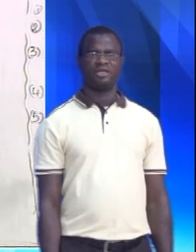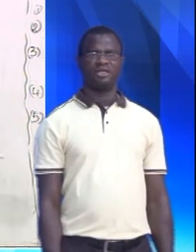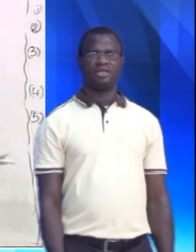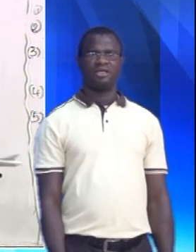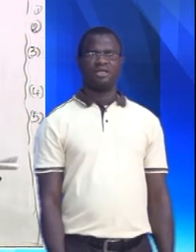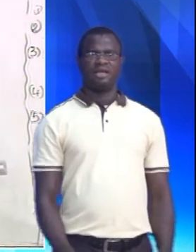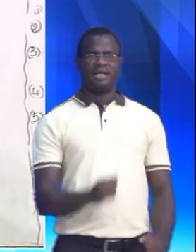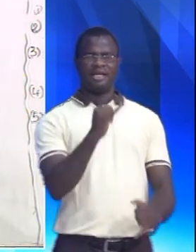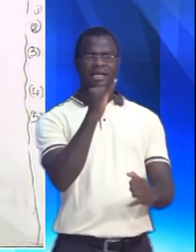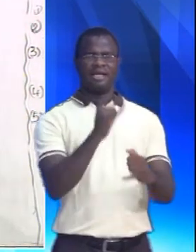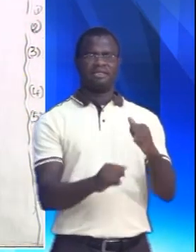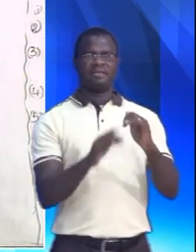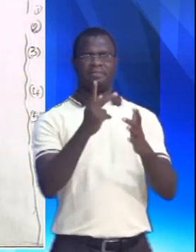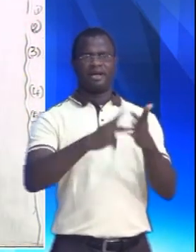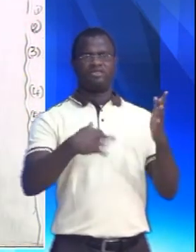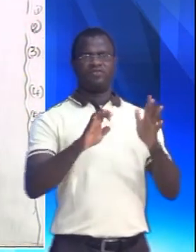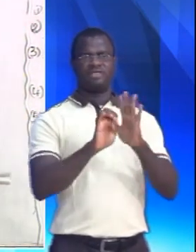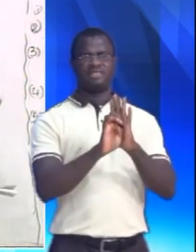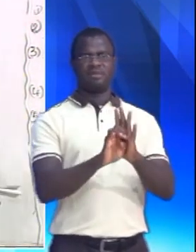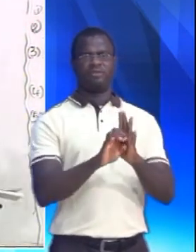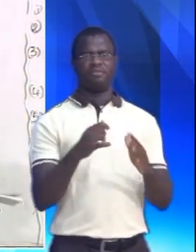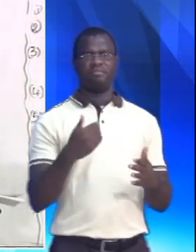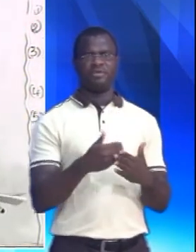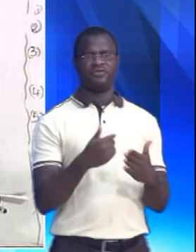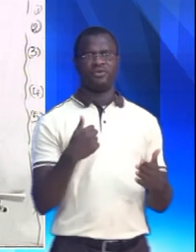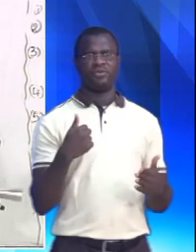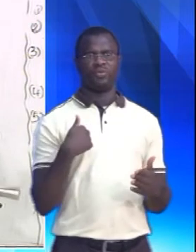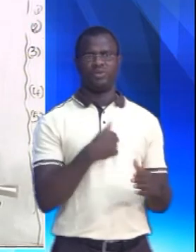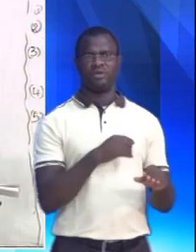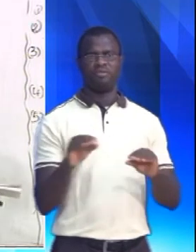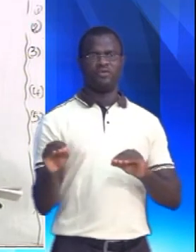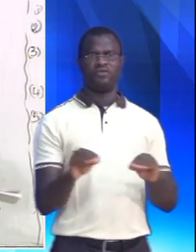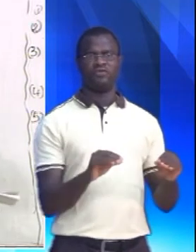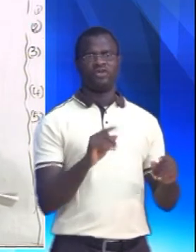particular example. But before I go, or before we put an end to these